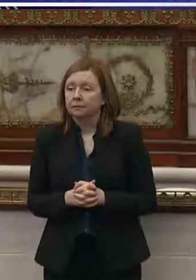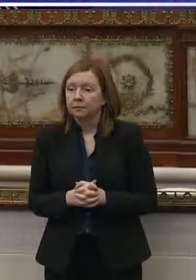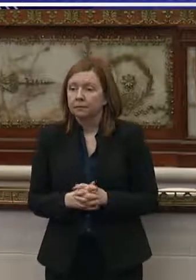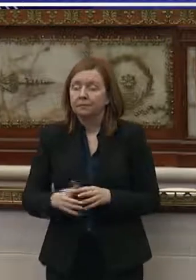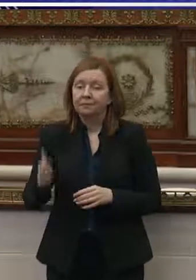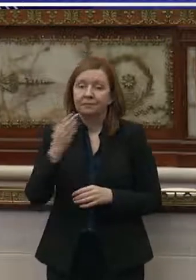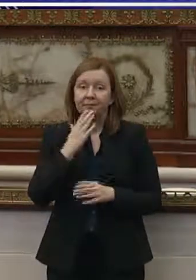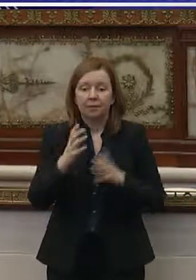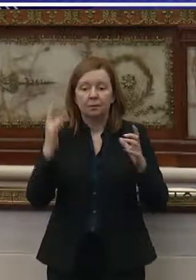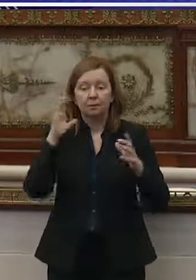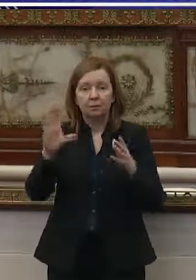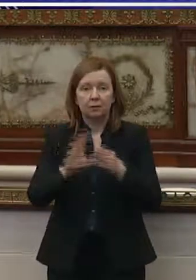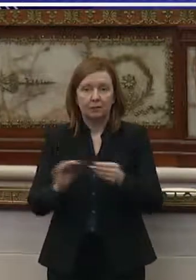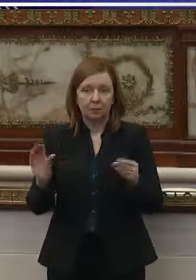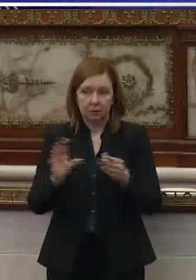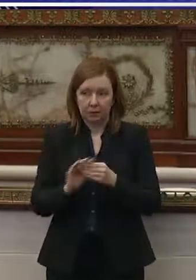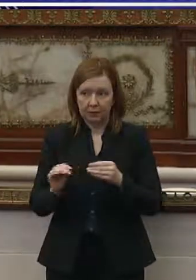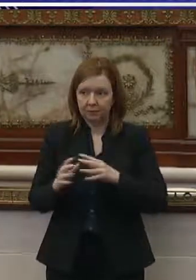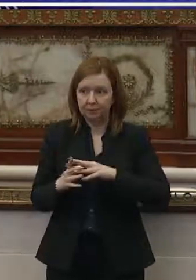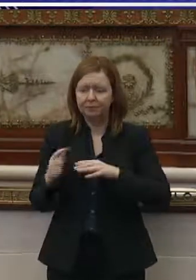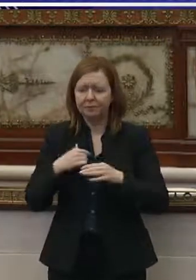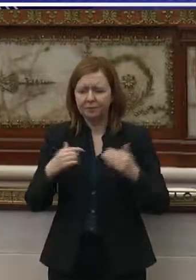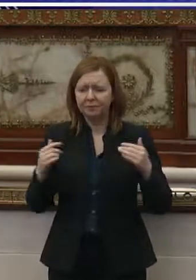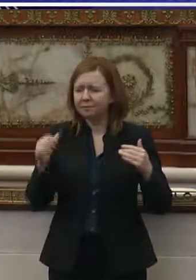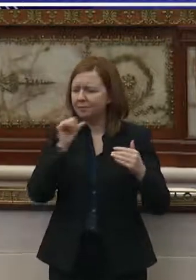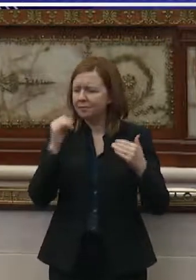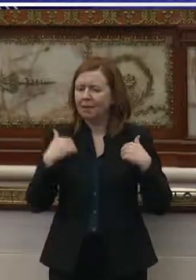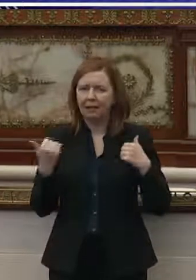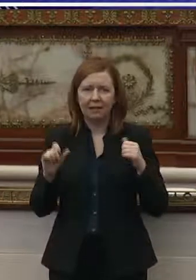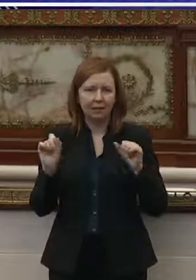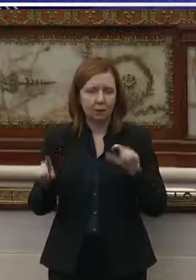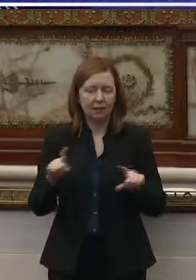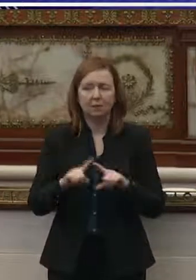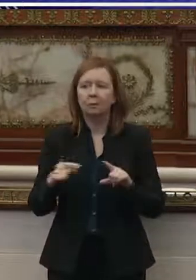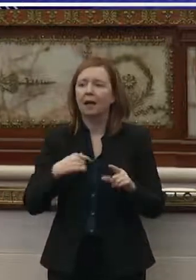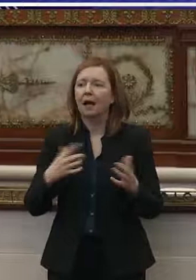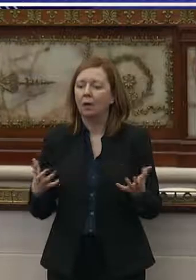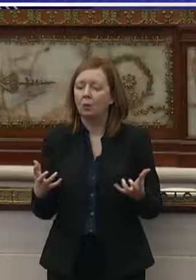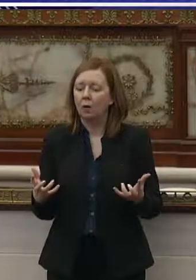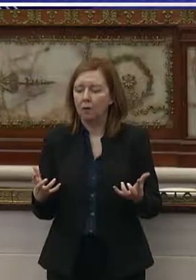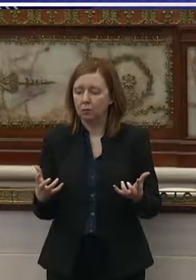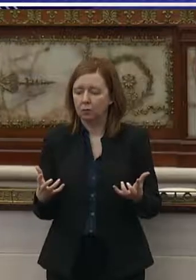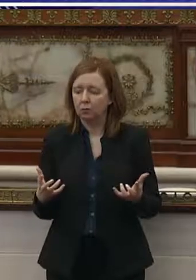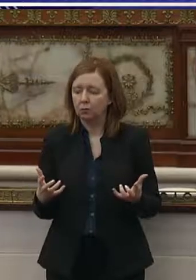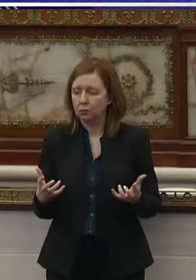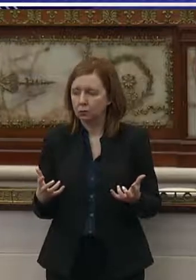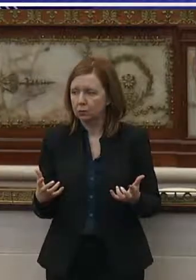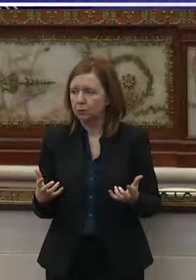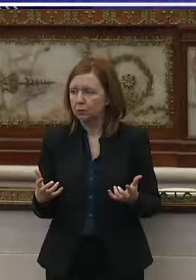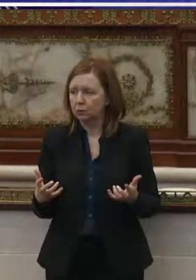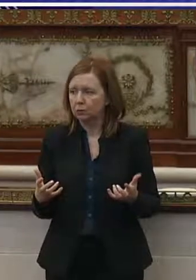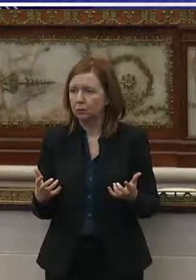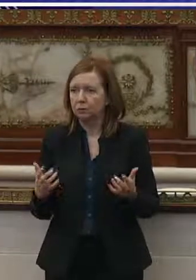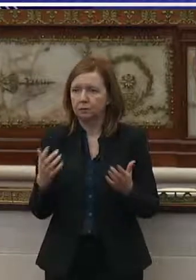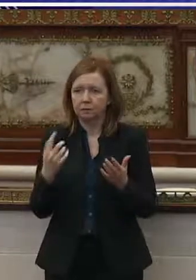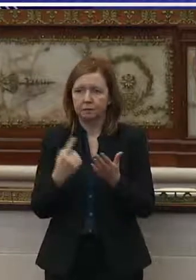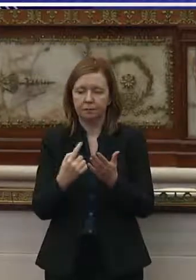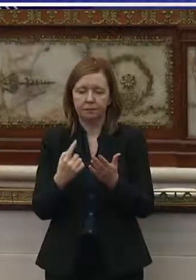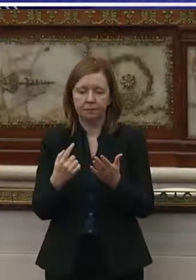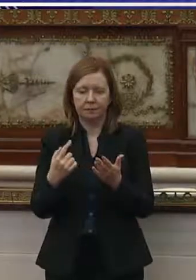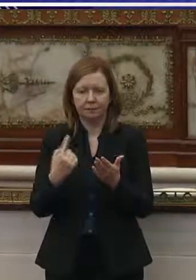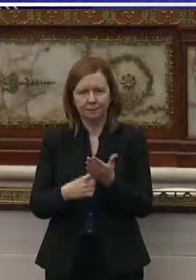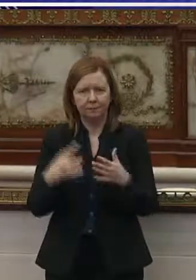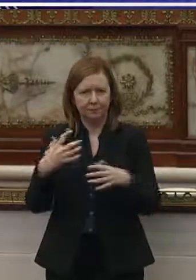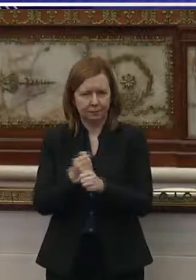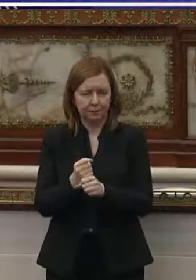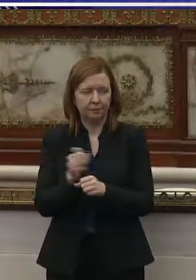Thank you very much for your testimony. I didn't have any questions, but I did want to go over a summary of the